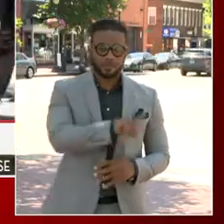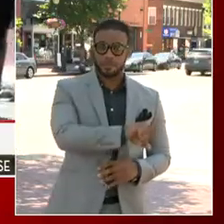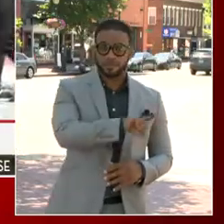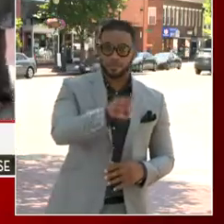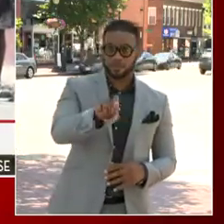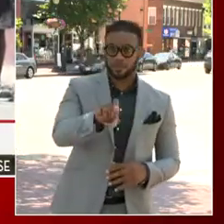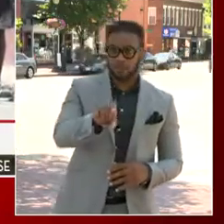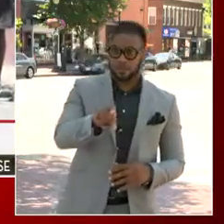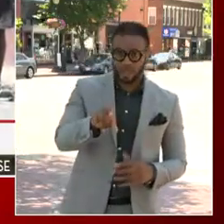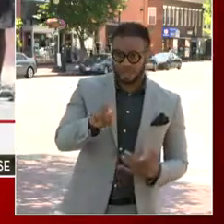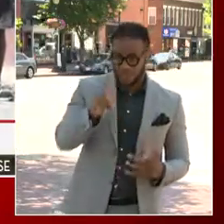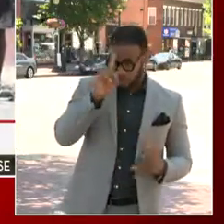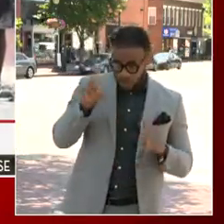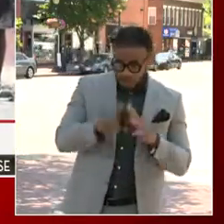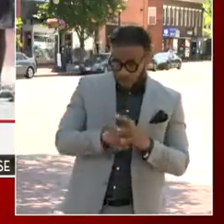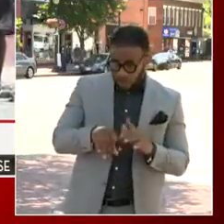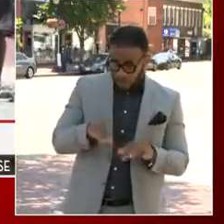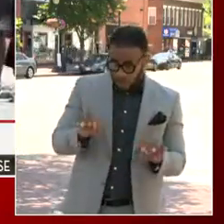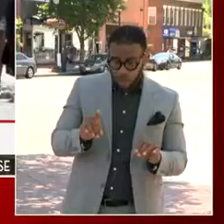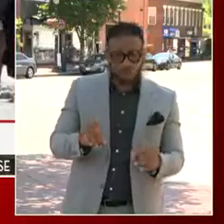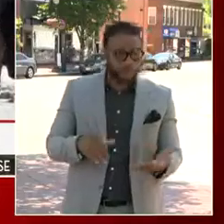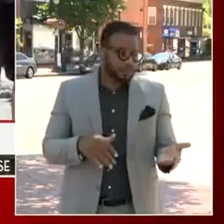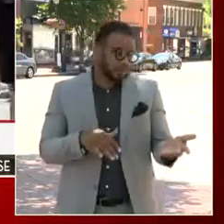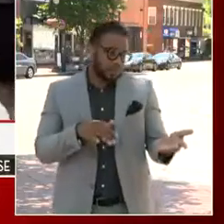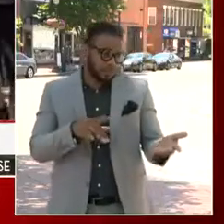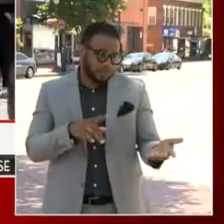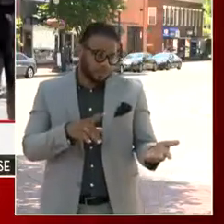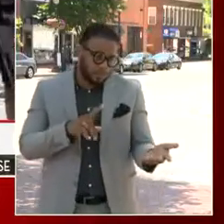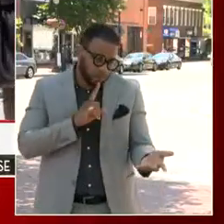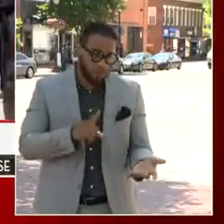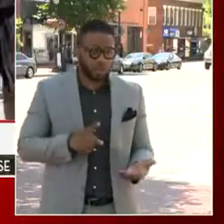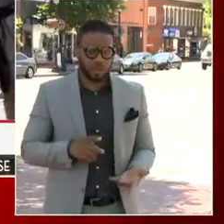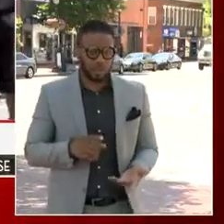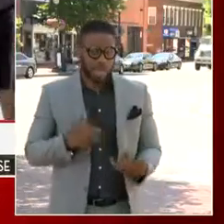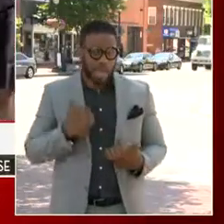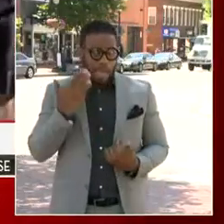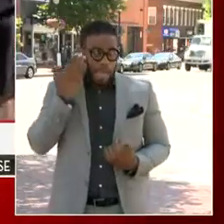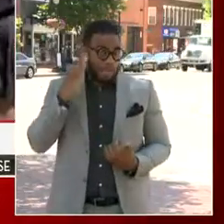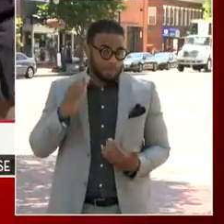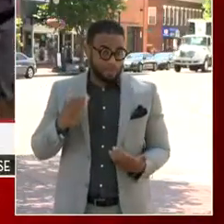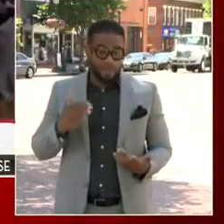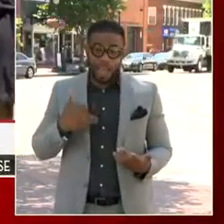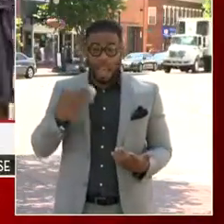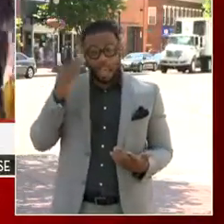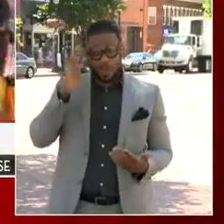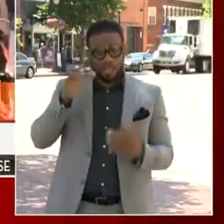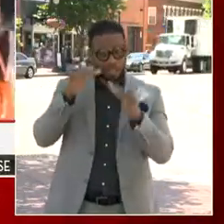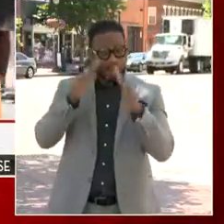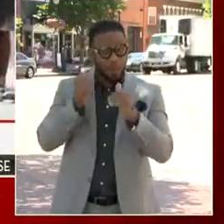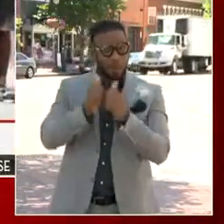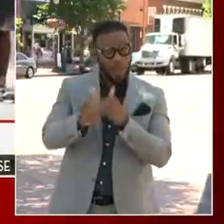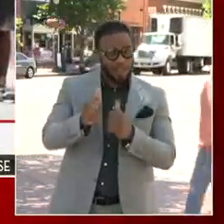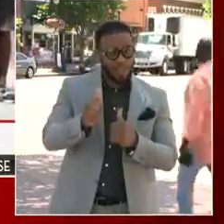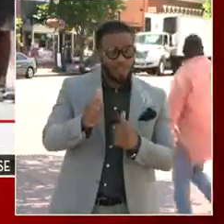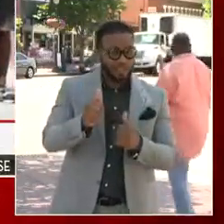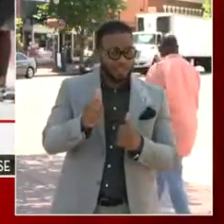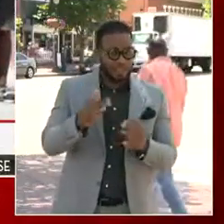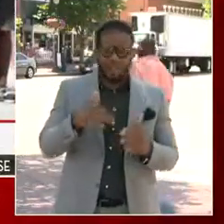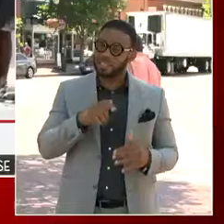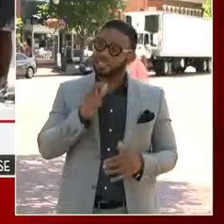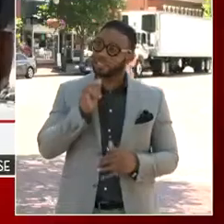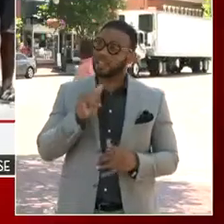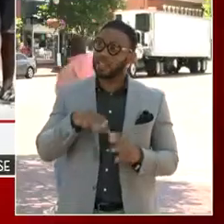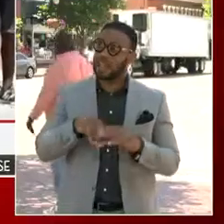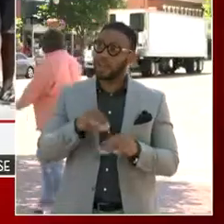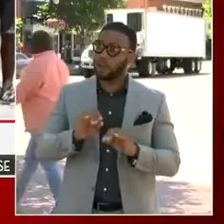of nowhere? It did come from out of nowhere. I didn't know. I knew that the House passed it, so I shouldn't say out